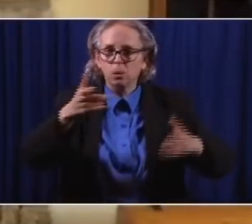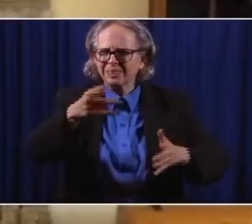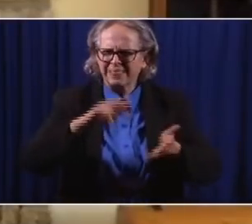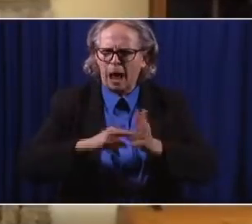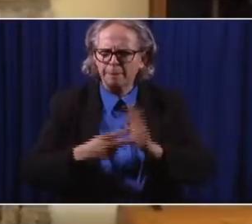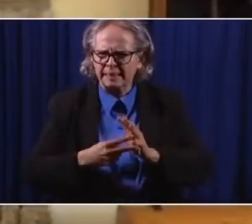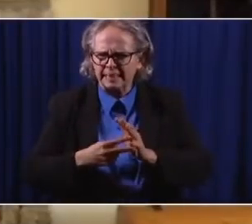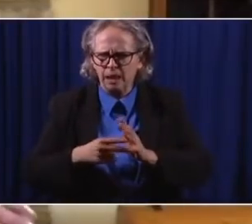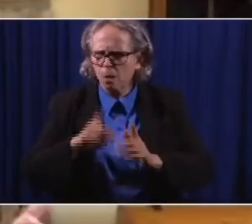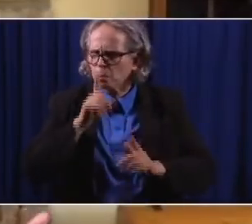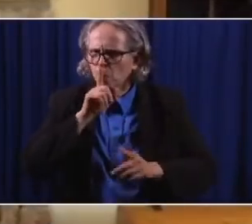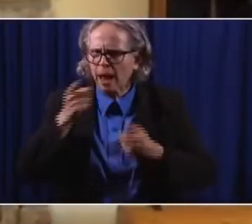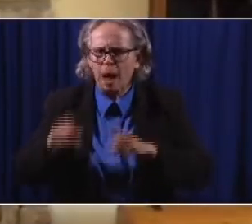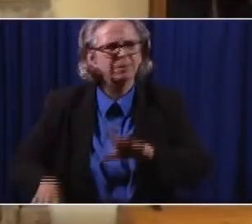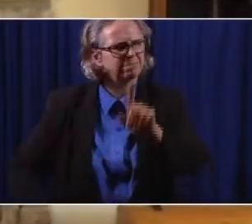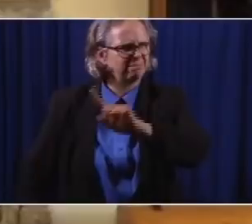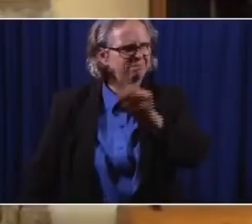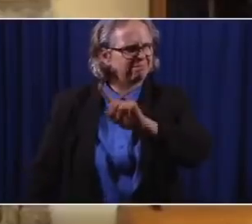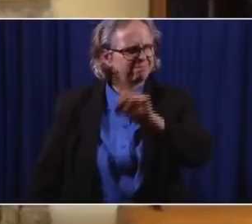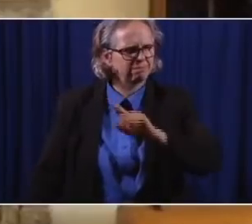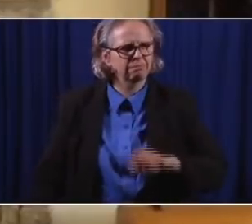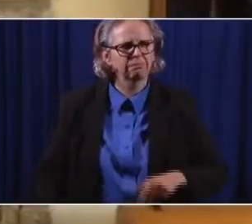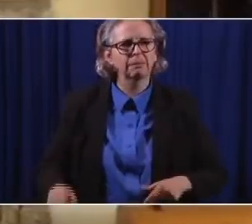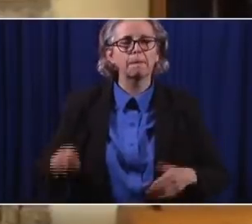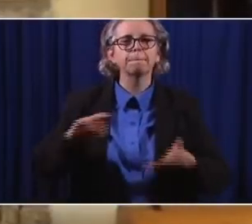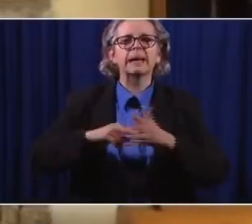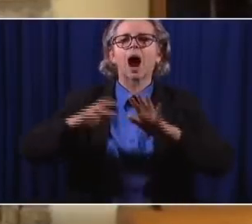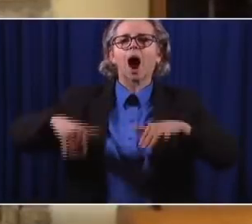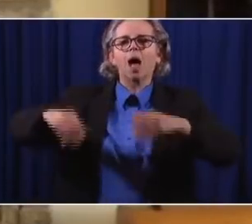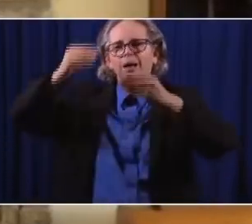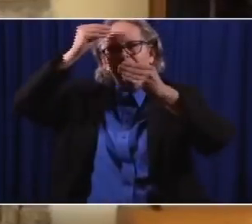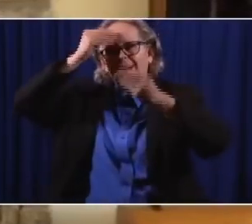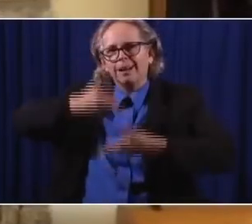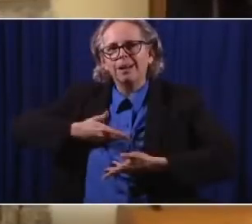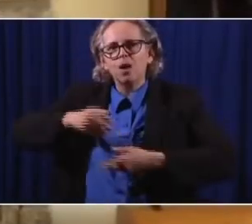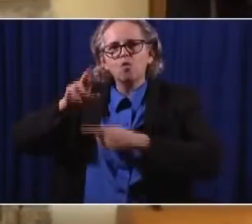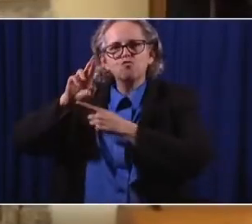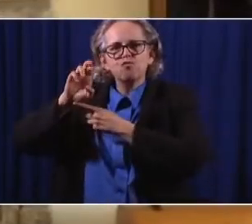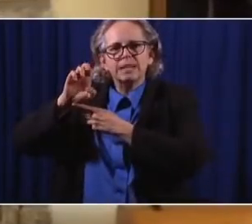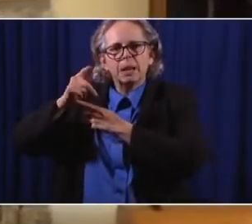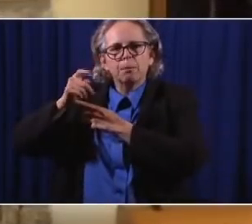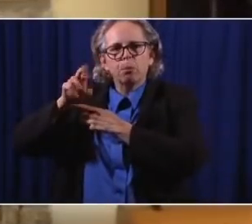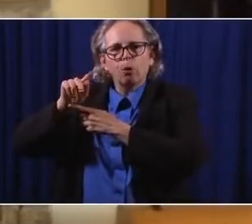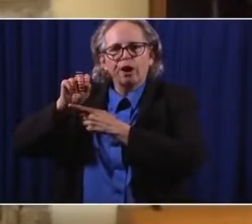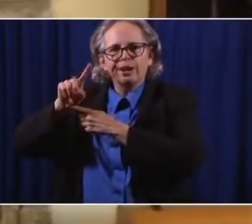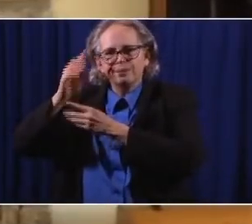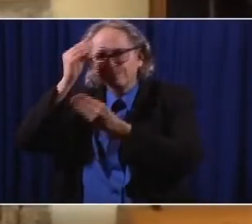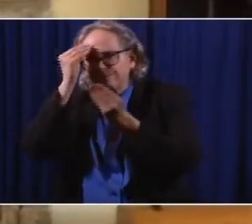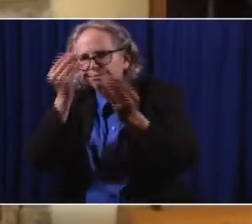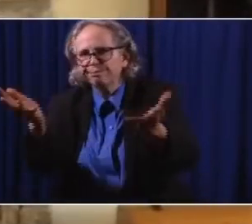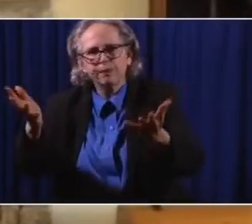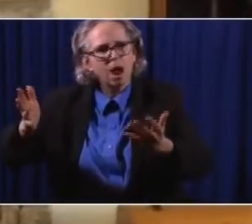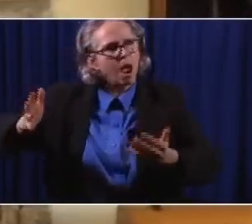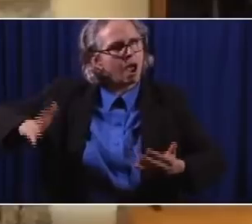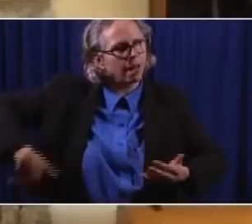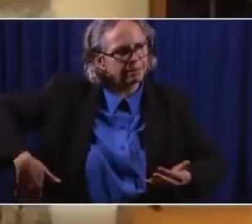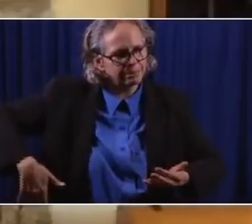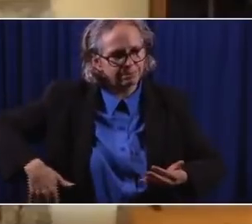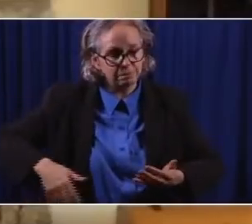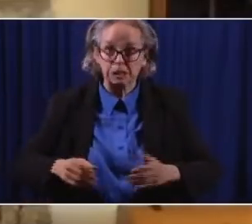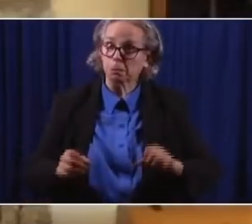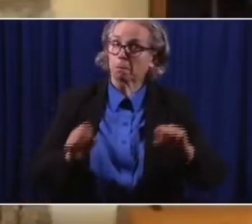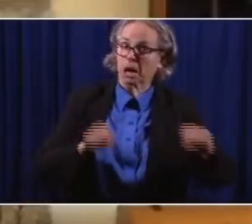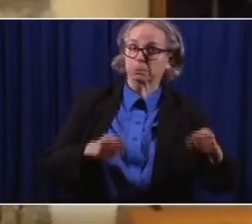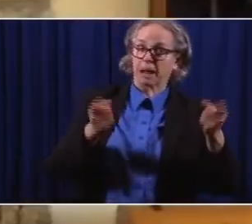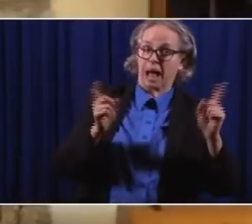else. You can have spread, you just don't know it from a particular event. So it could have, but I was wrong about that.